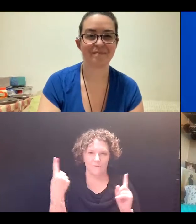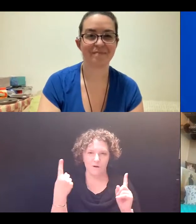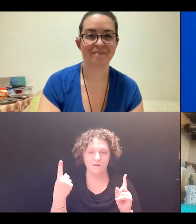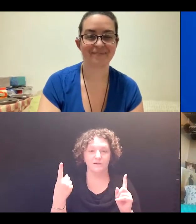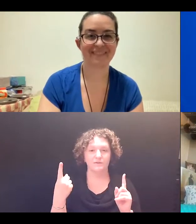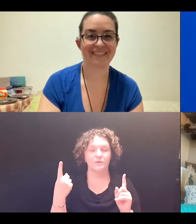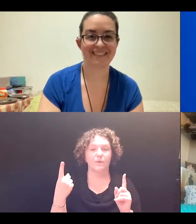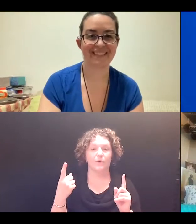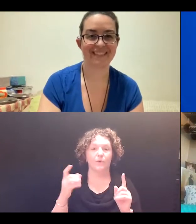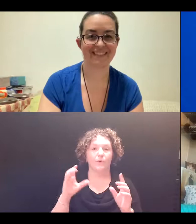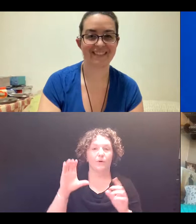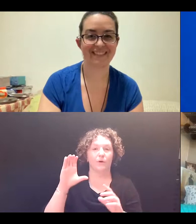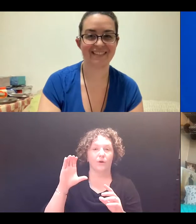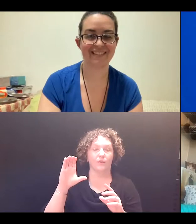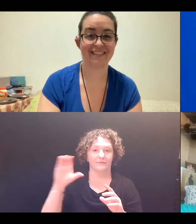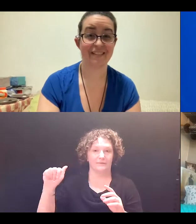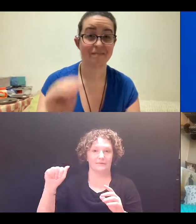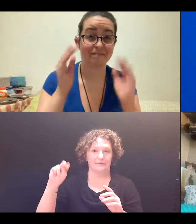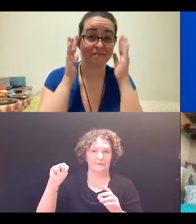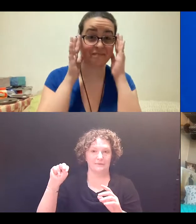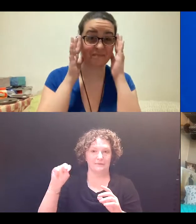Okay, just to clarify to everyone,